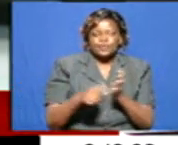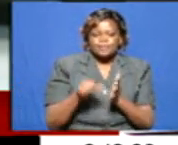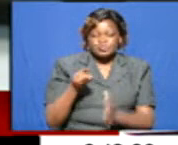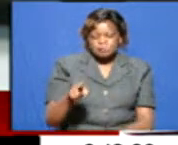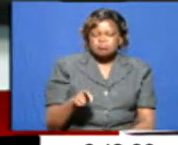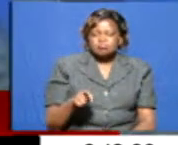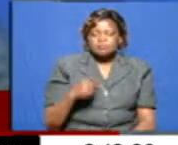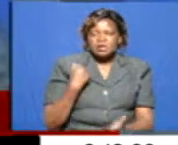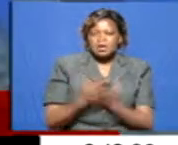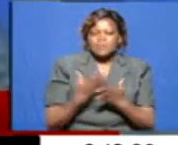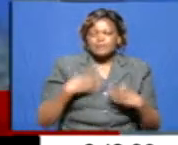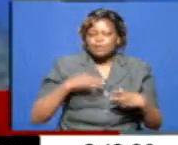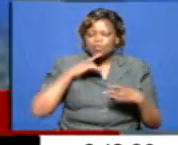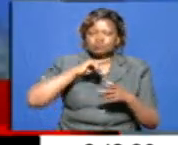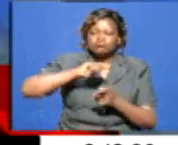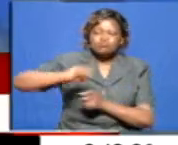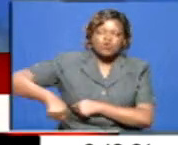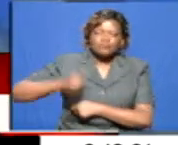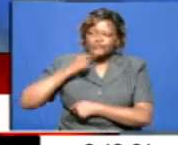abductions.